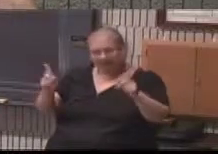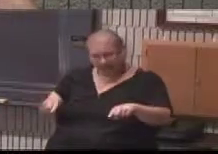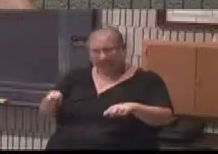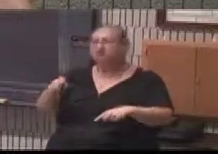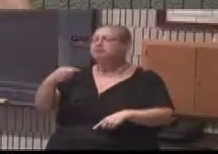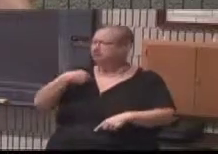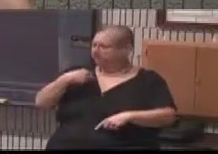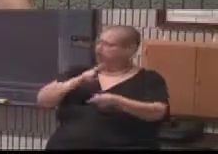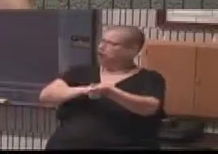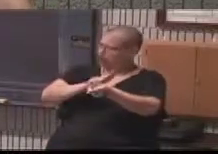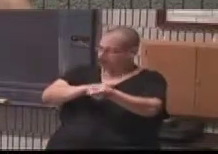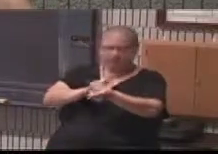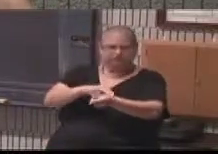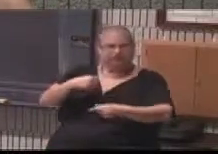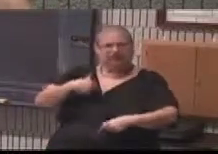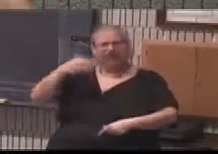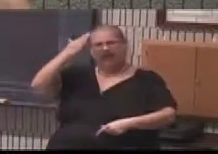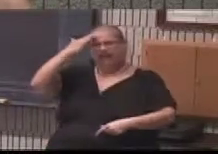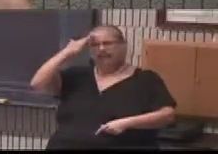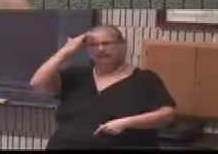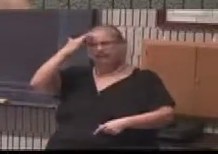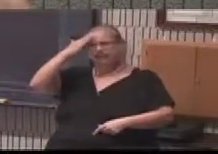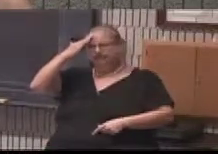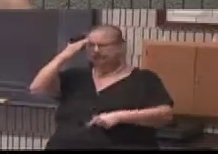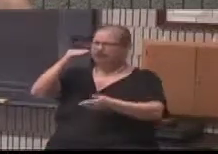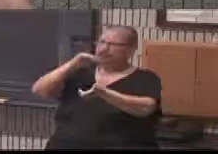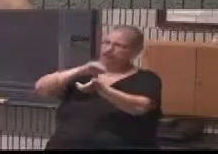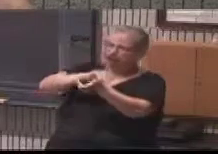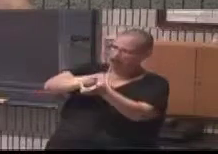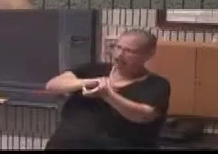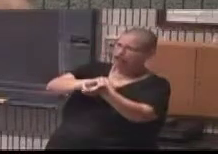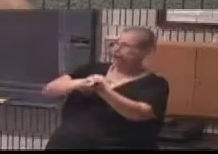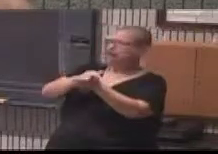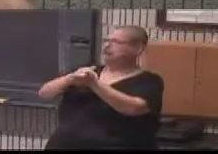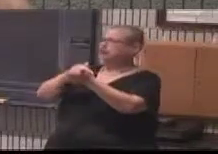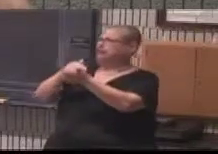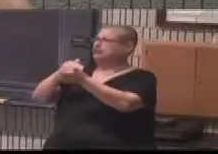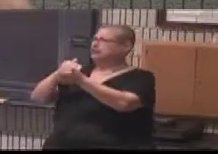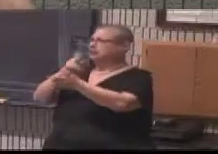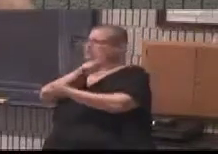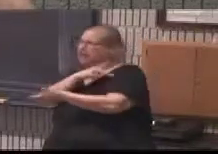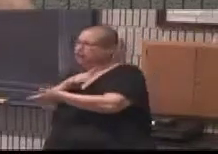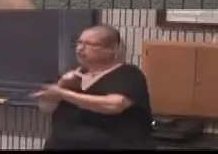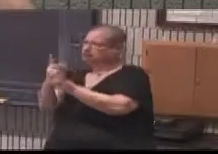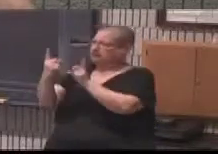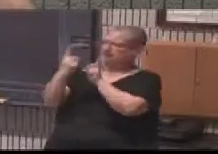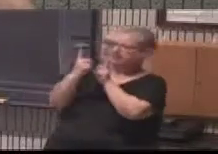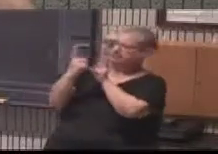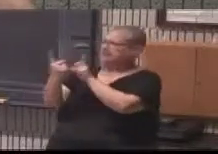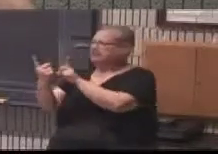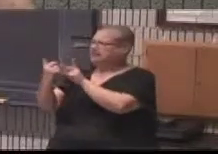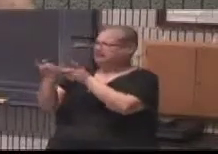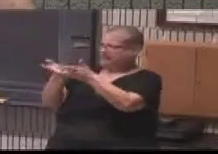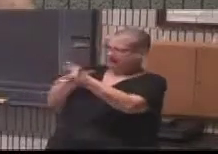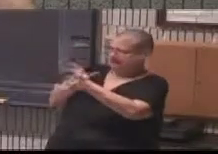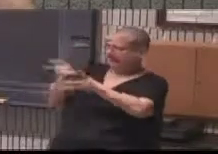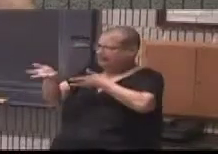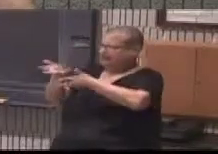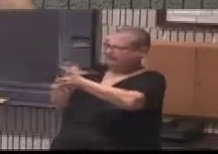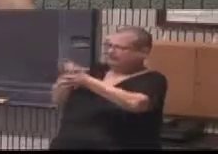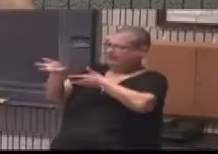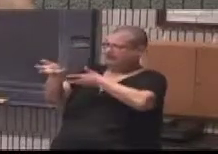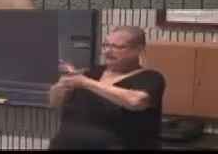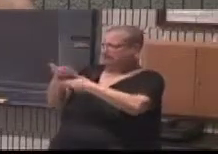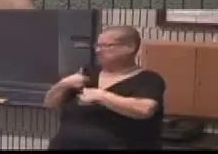nurse, I knew that there's a strange dance that occurs between patients and physicians during that time prior to